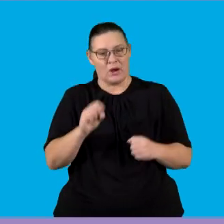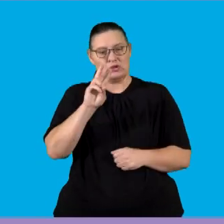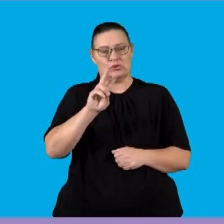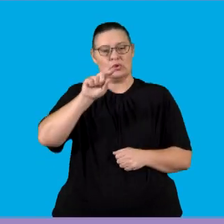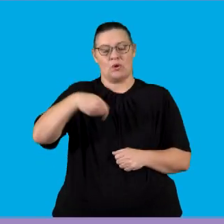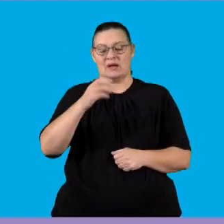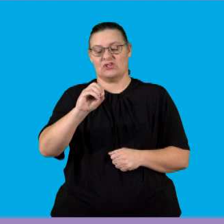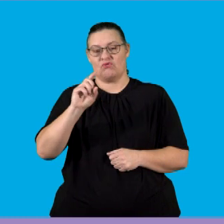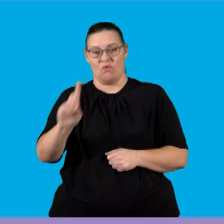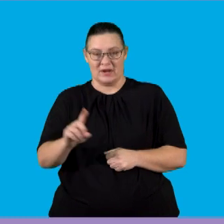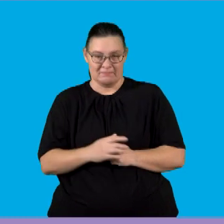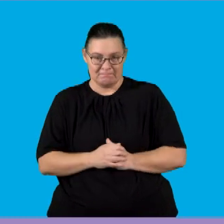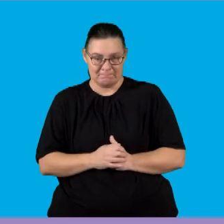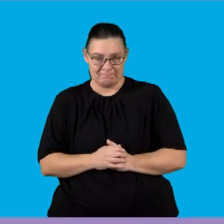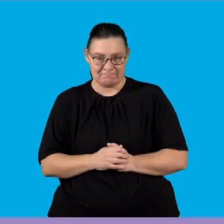be